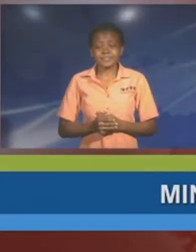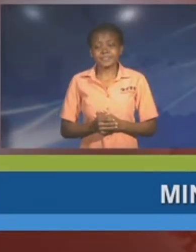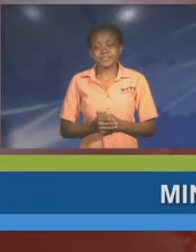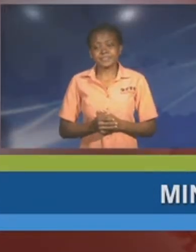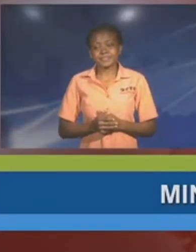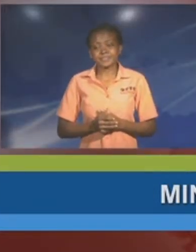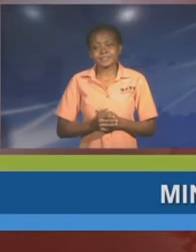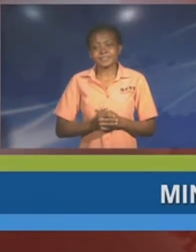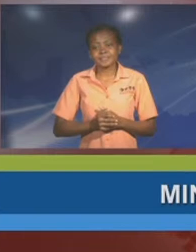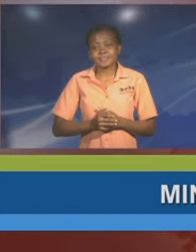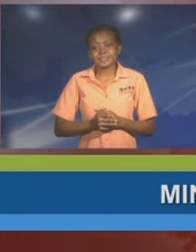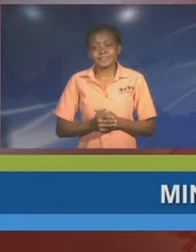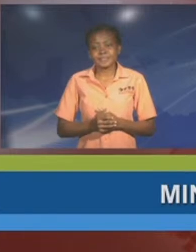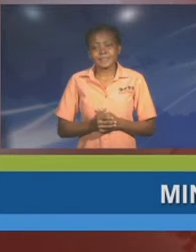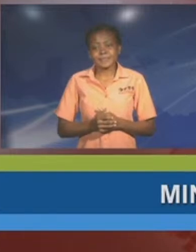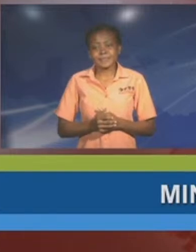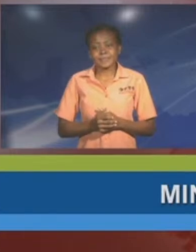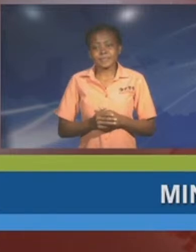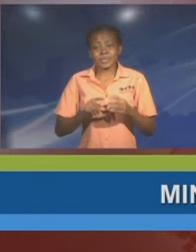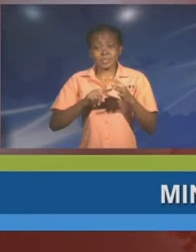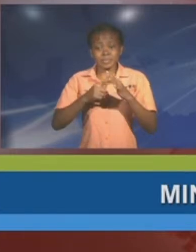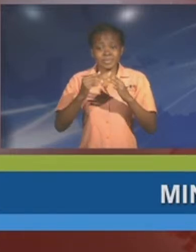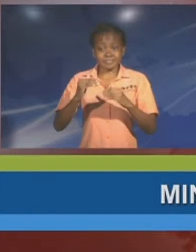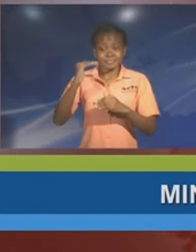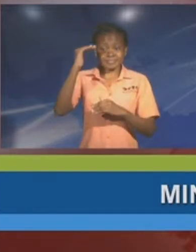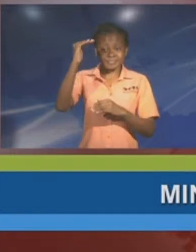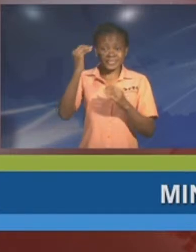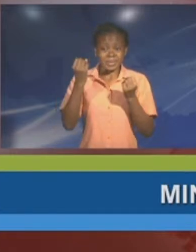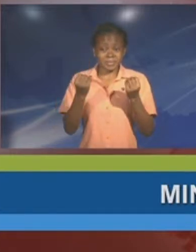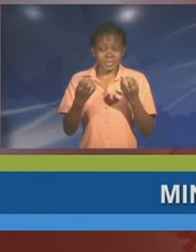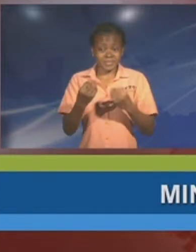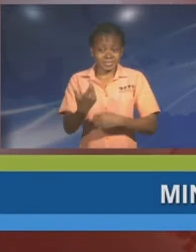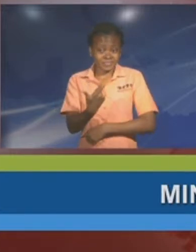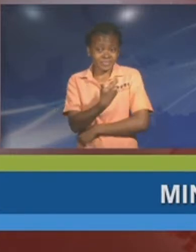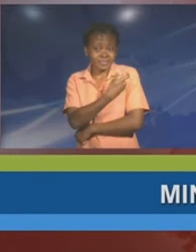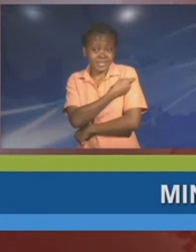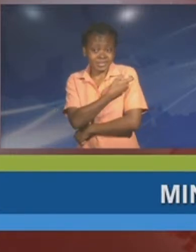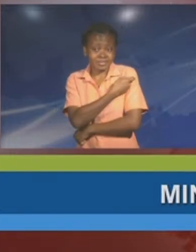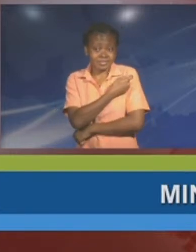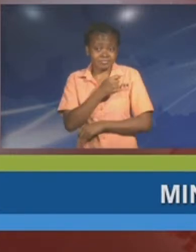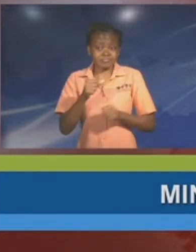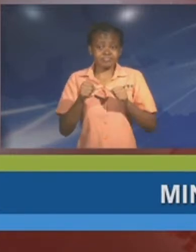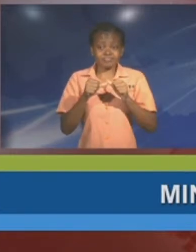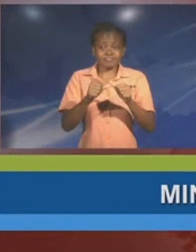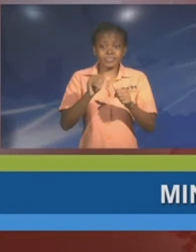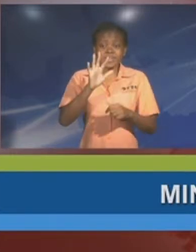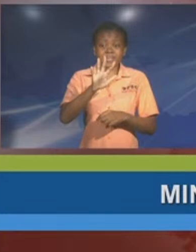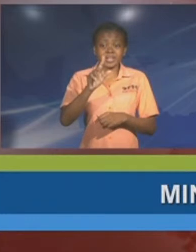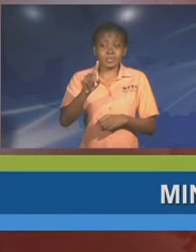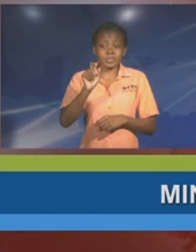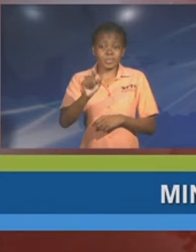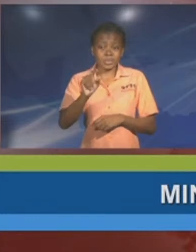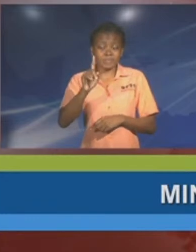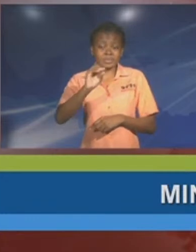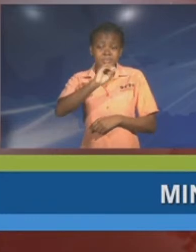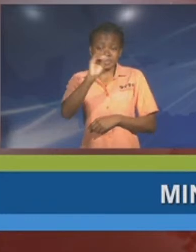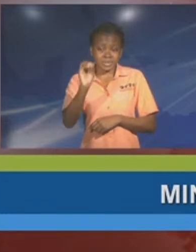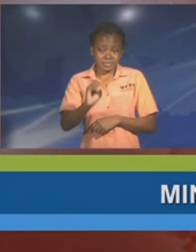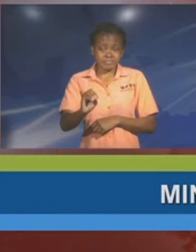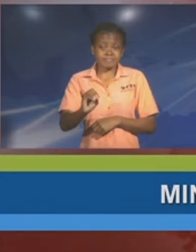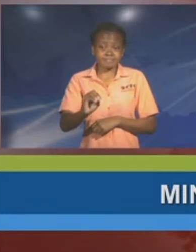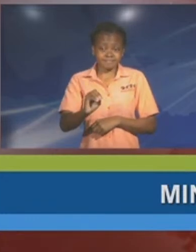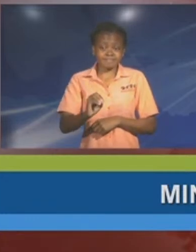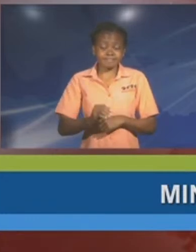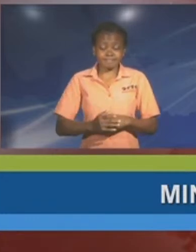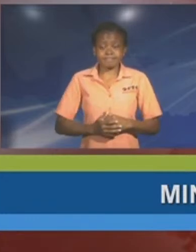1183. We begin at the top. Population vaccination status remains at 51.1%. That is,